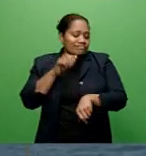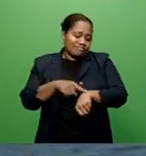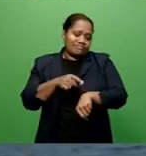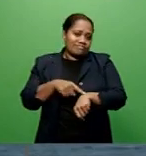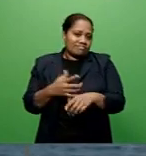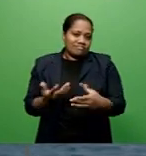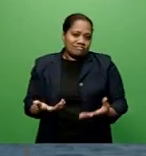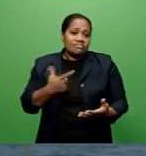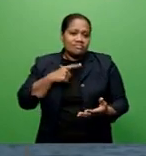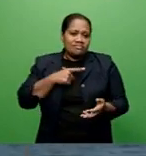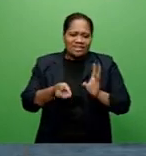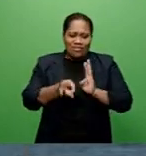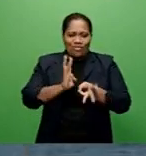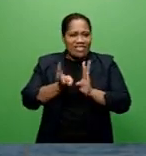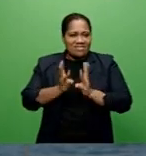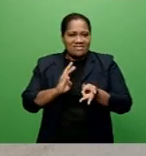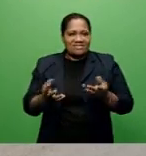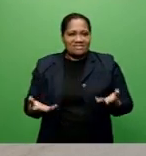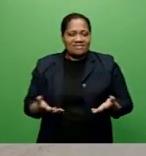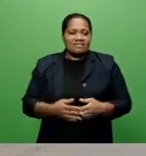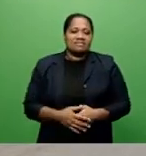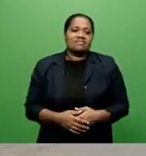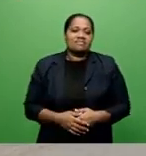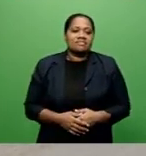Josai Nanunga has the story.